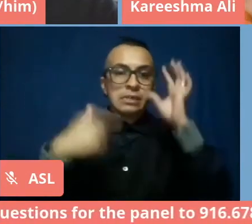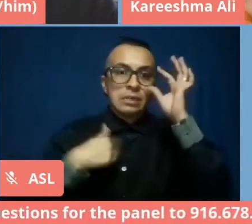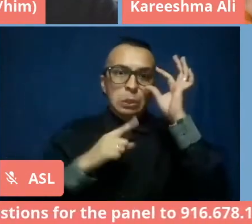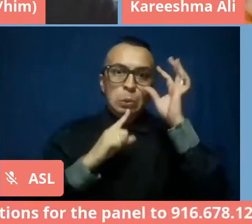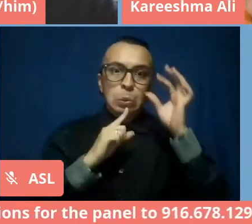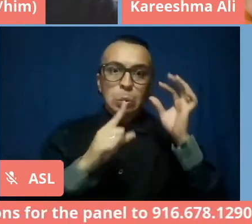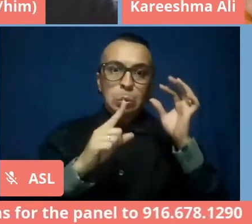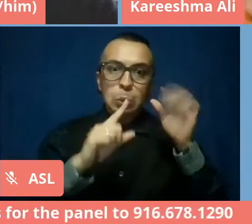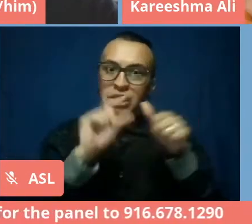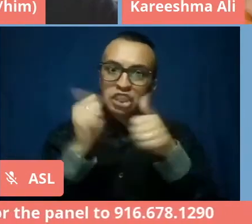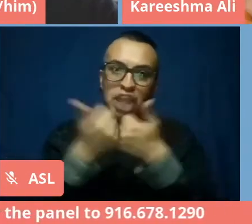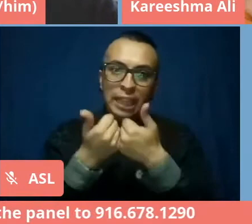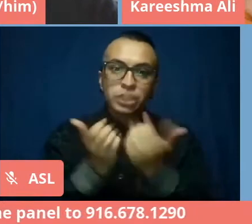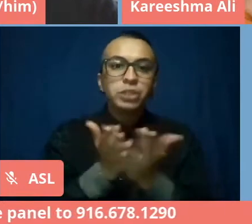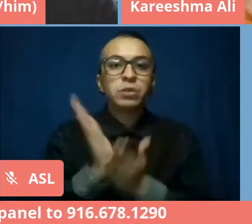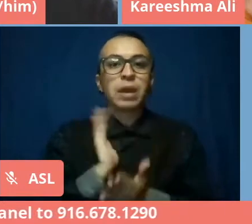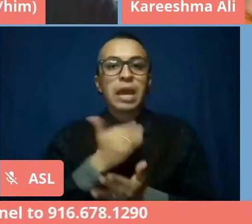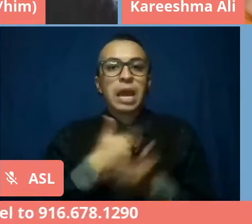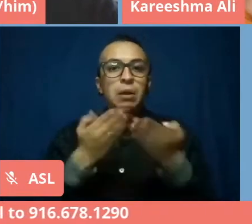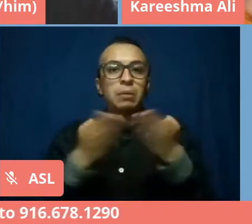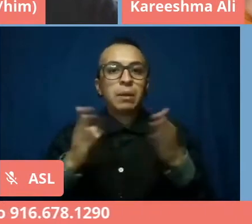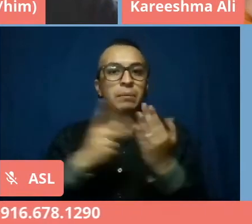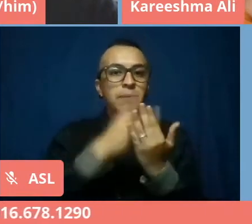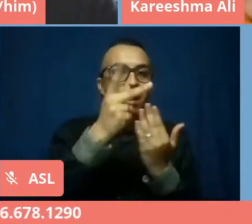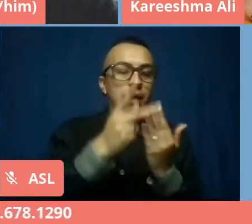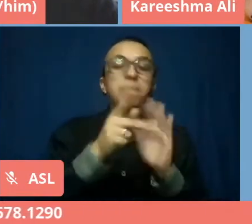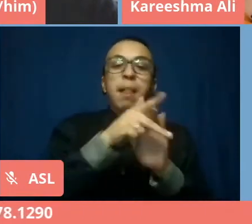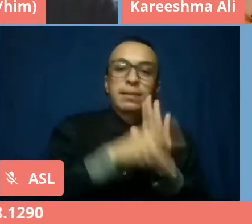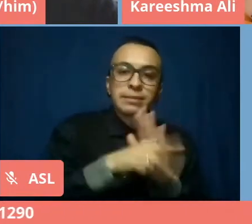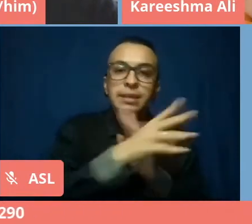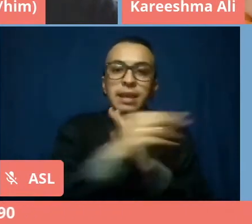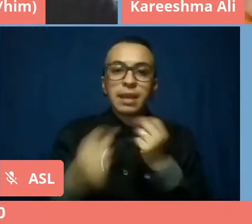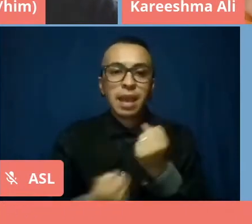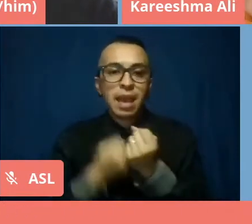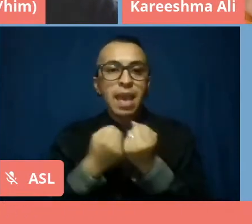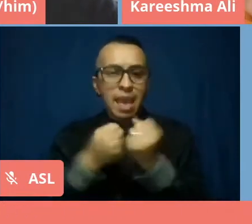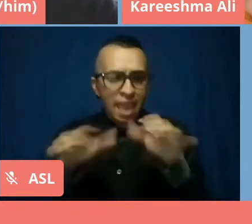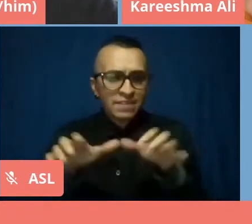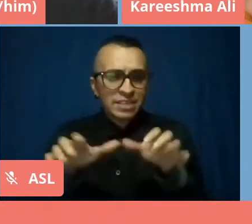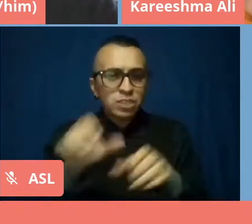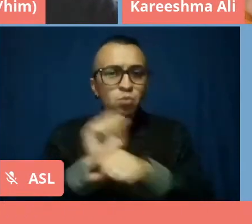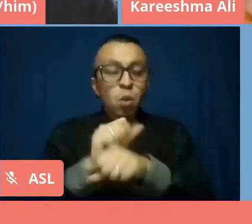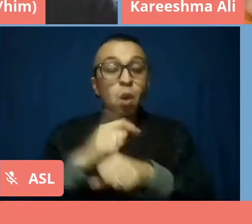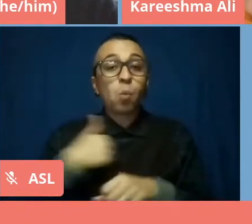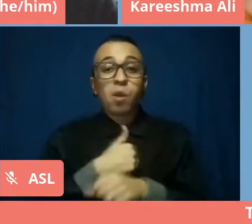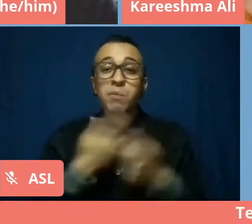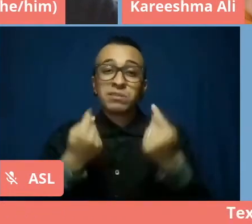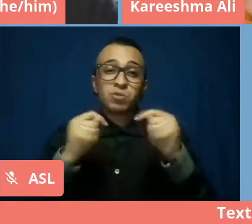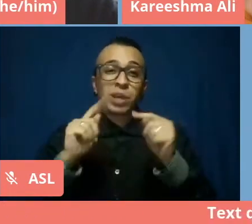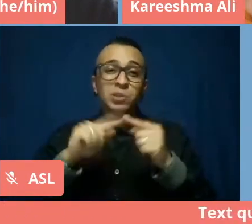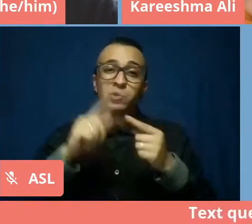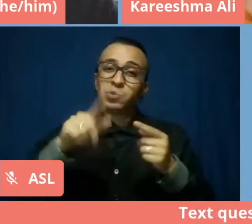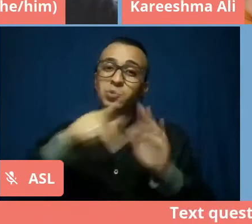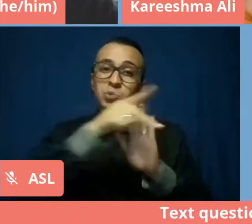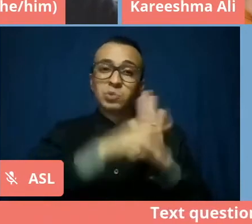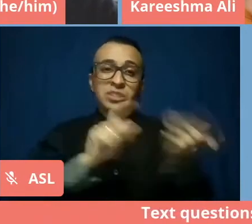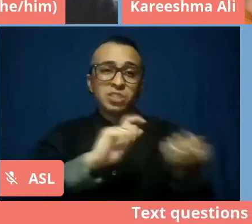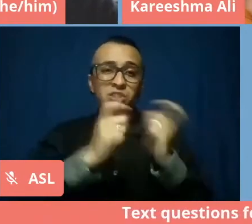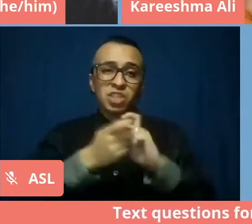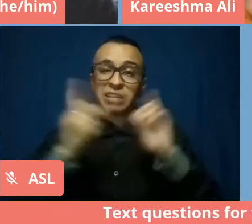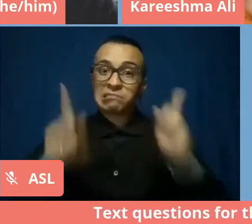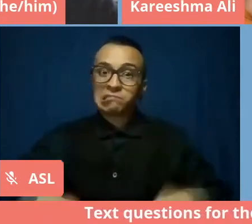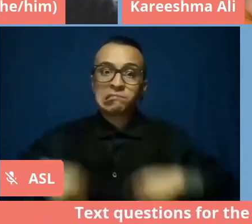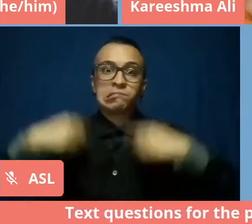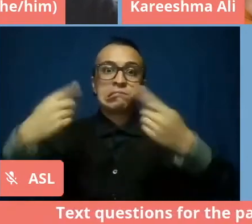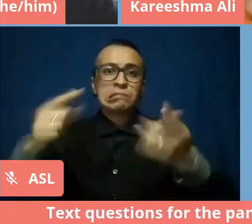our public policy and advocacy work, we've been advocating for a number of policy changes to make sure